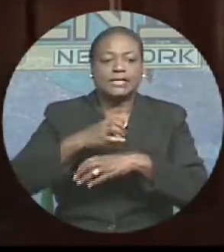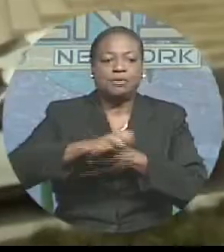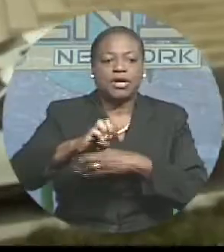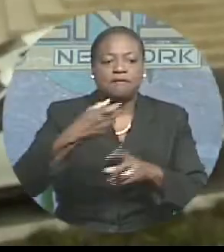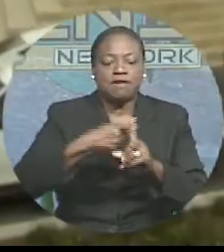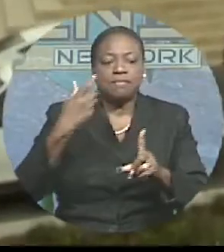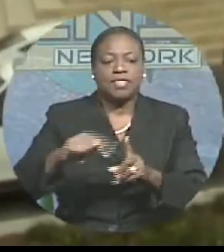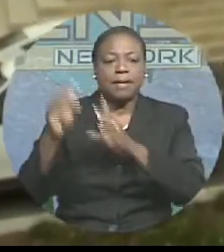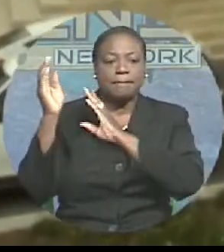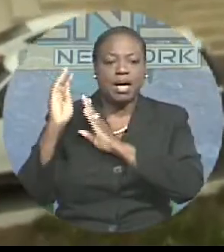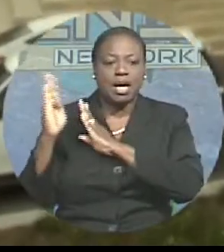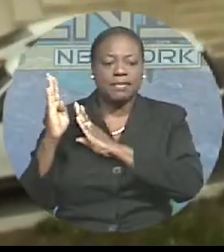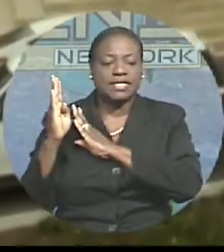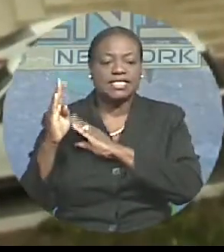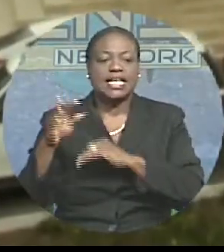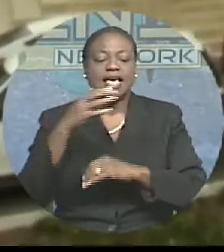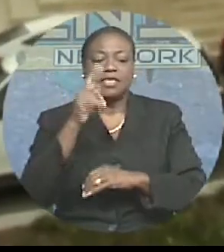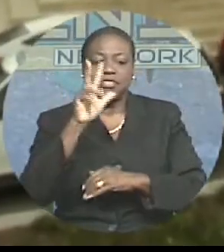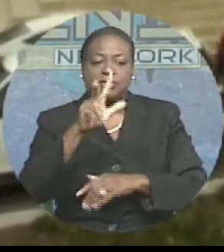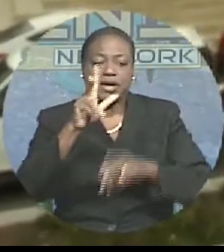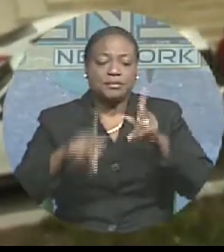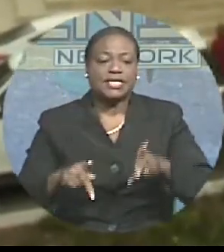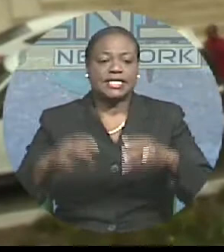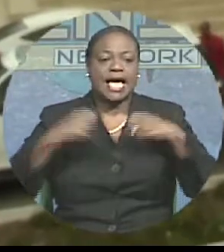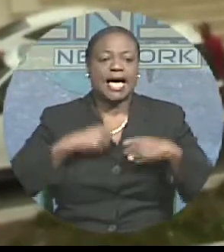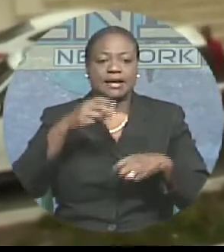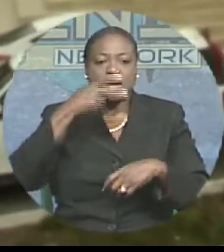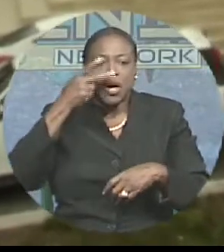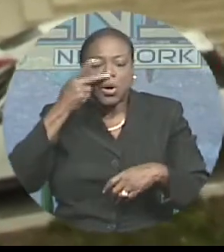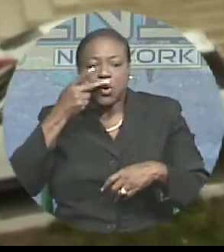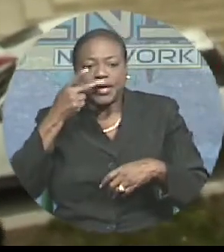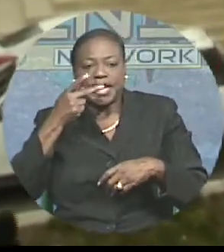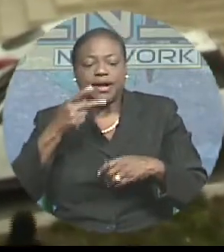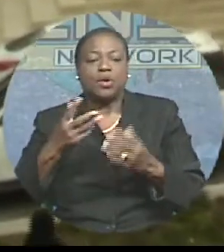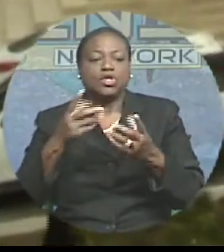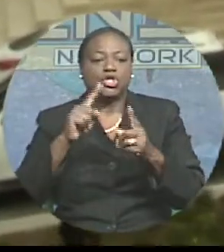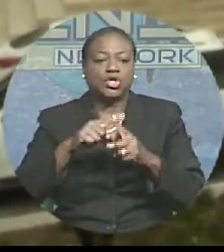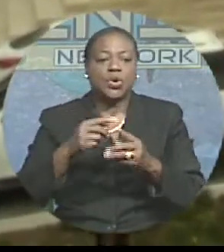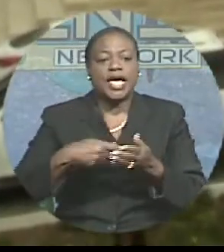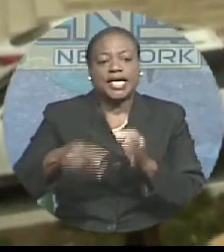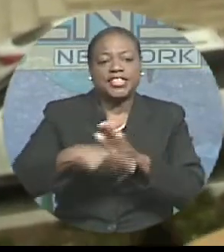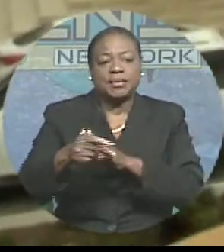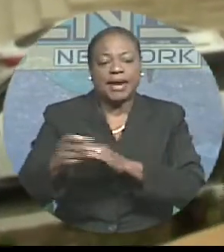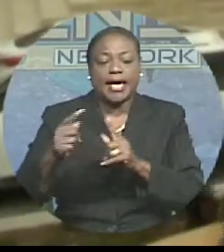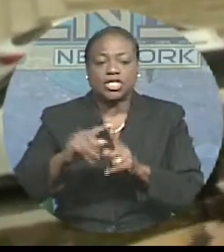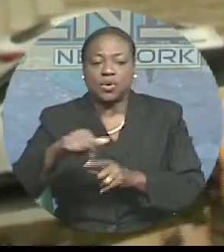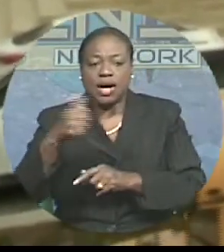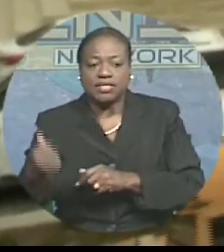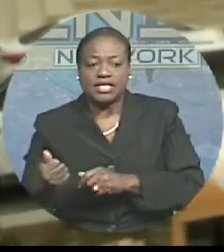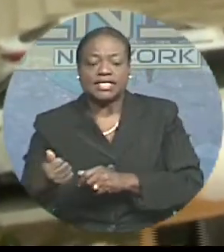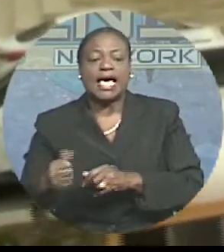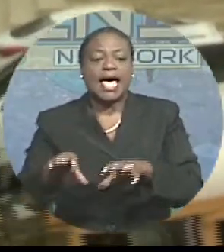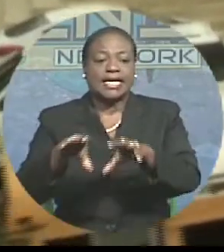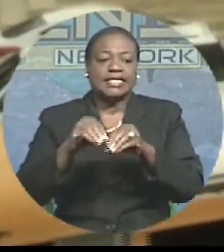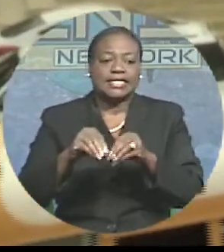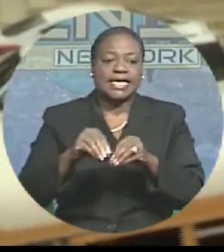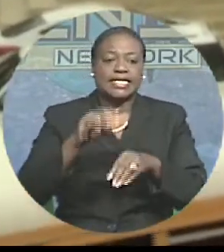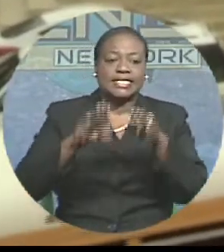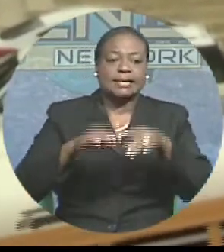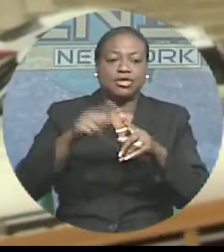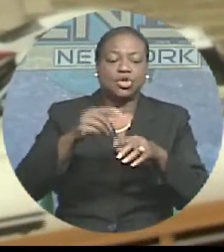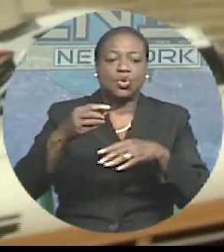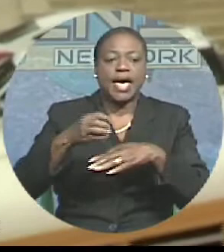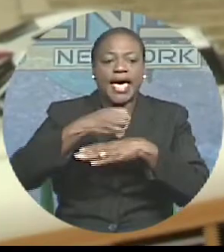is also accused of having the cocaine with the intent of supplying it to others and taking preparatory steps to export the dangerous